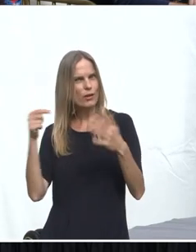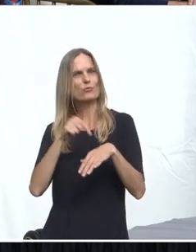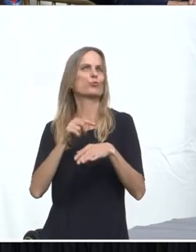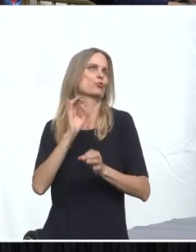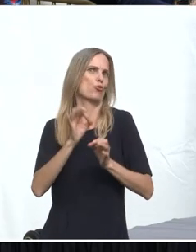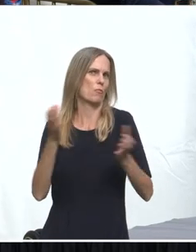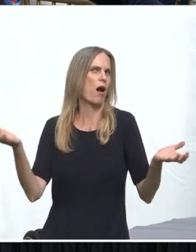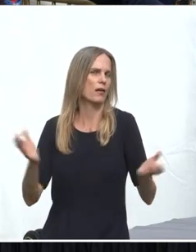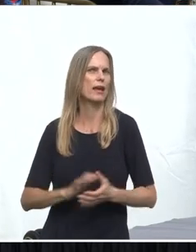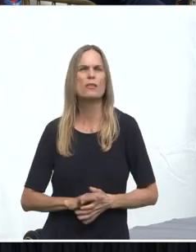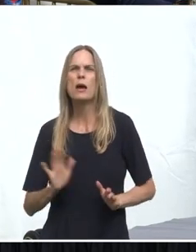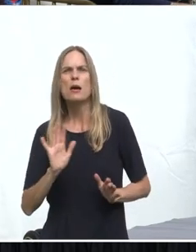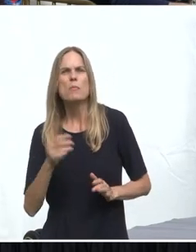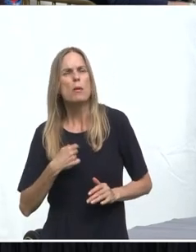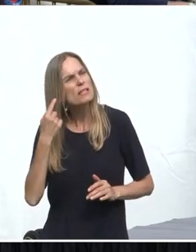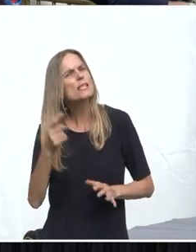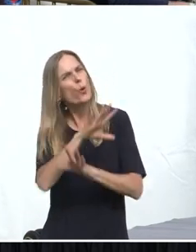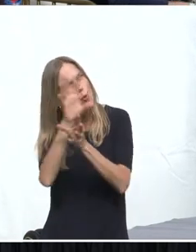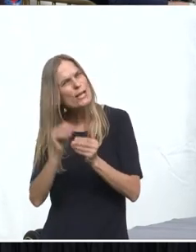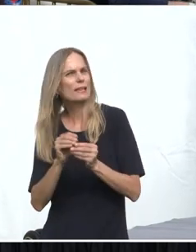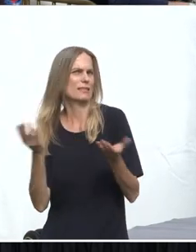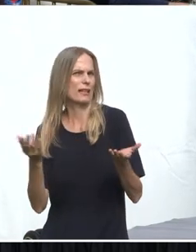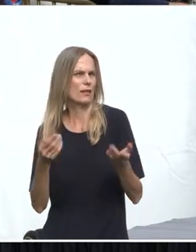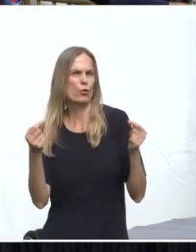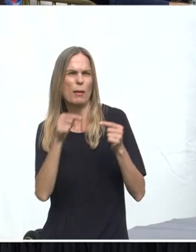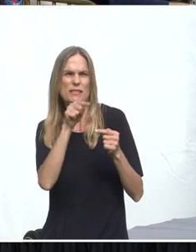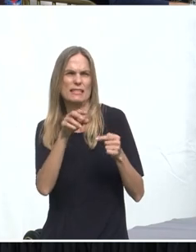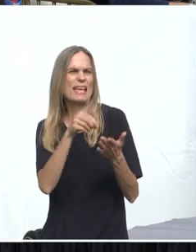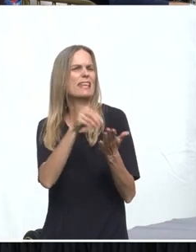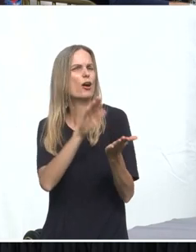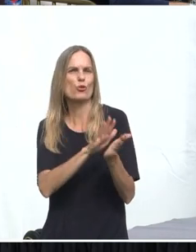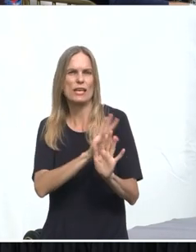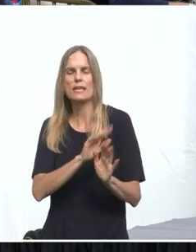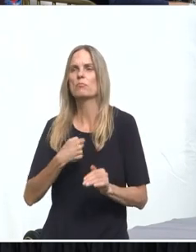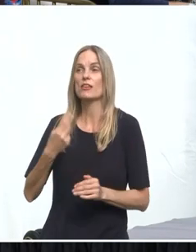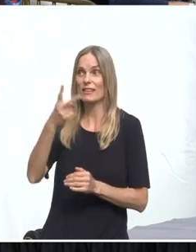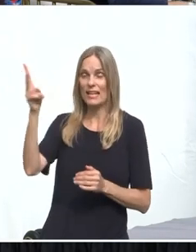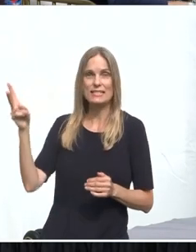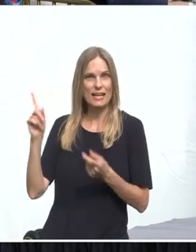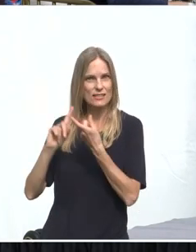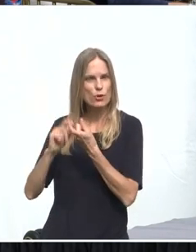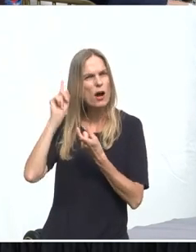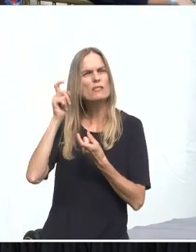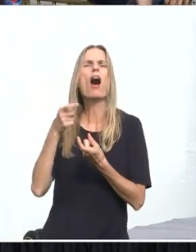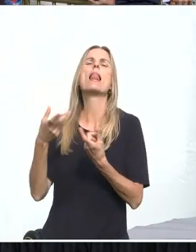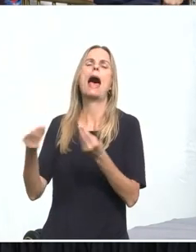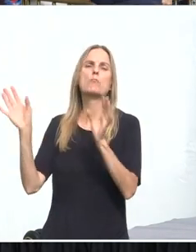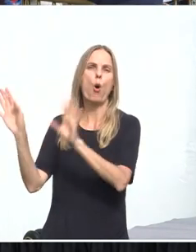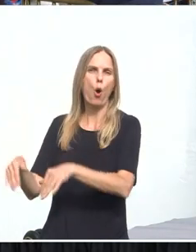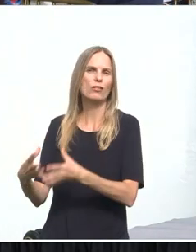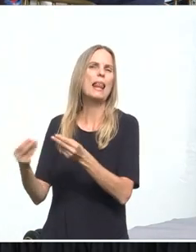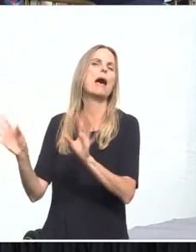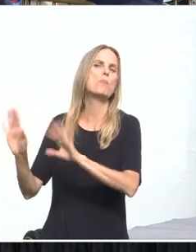about this illness as well, but in total. On everything else, it was like, it will go over. It will blow over.